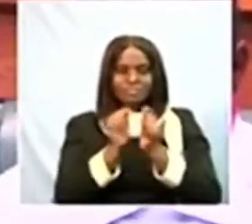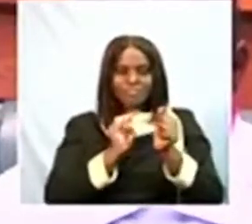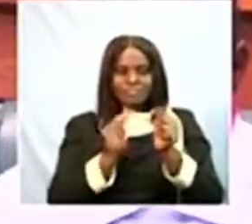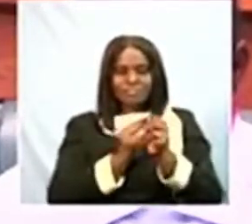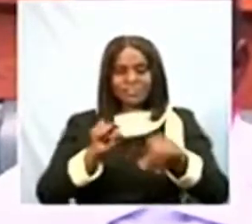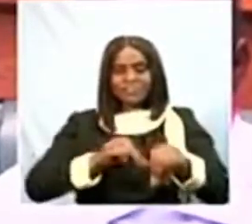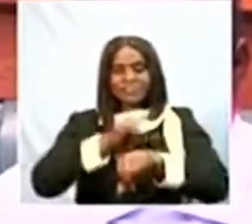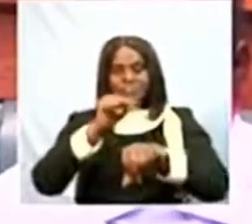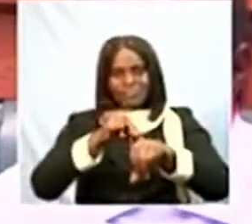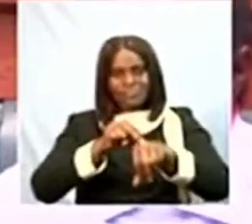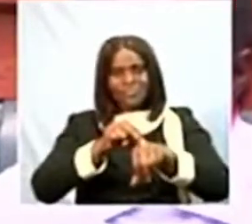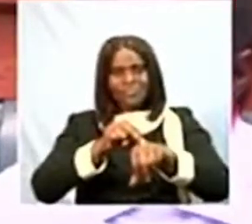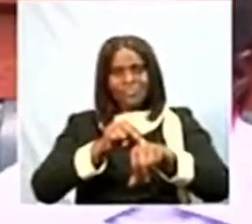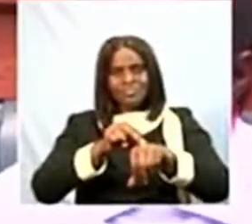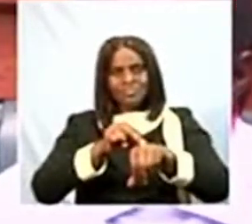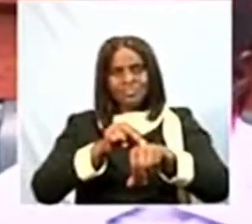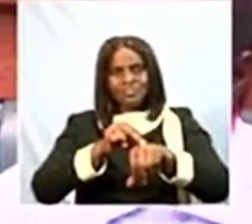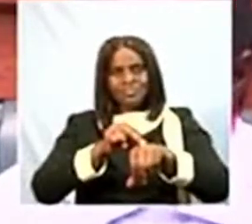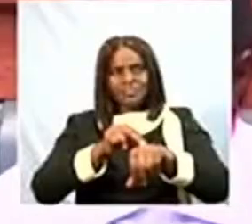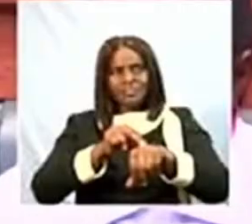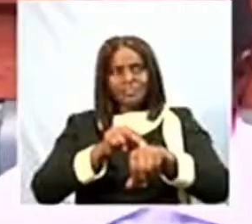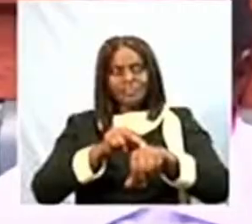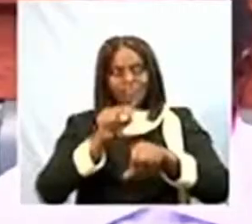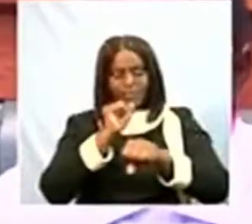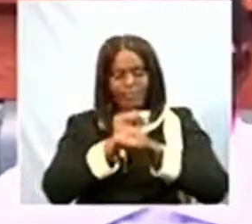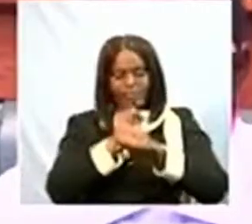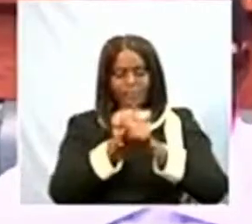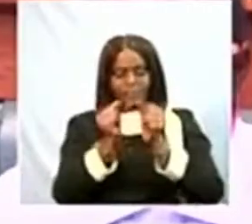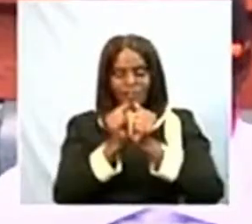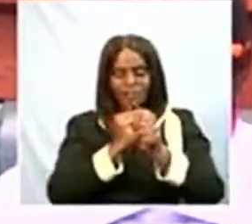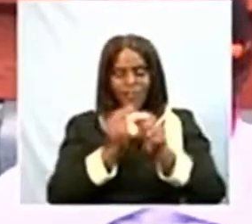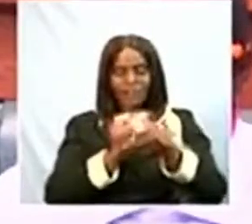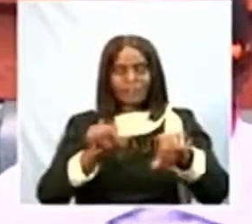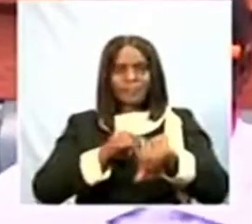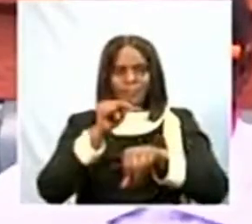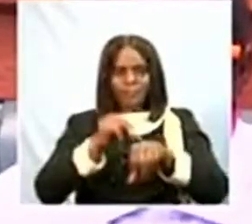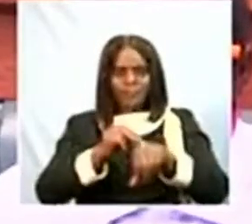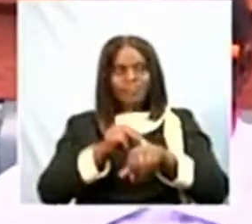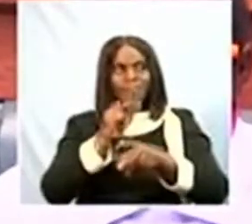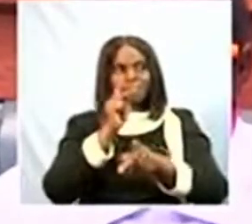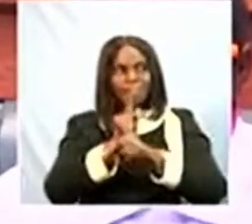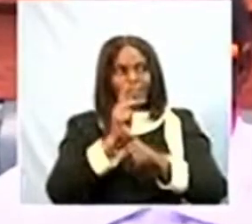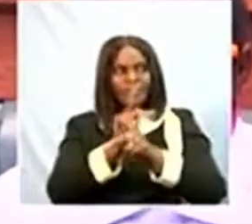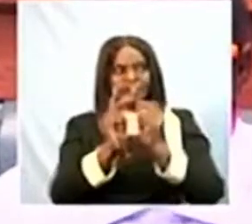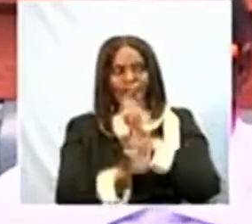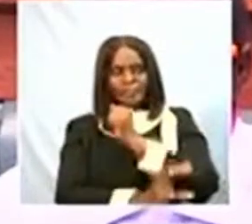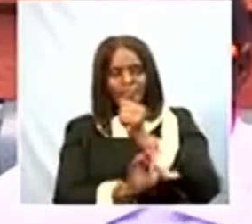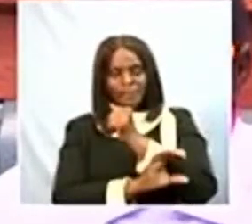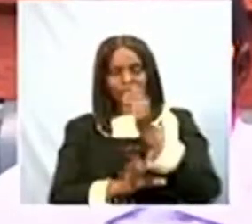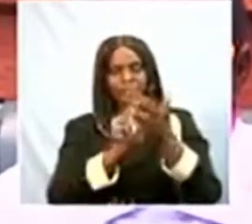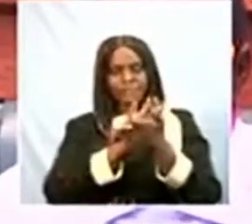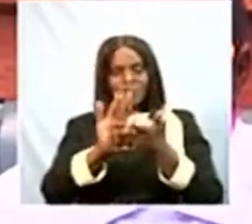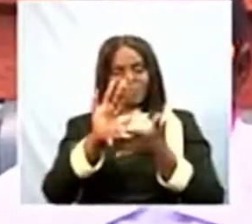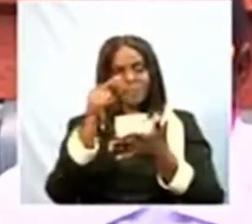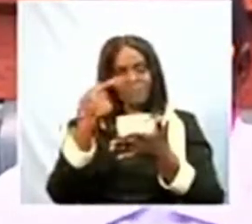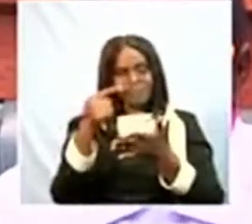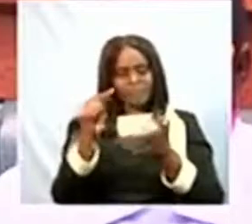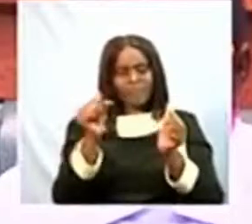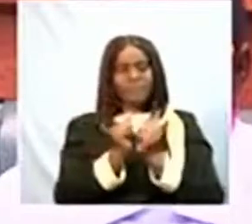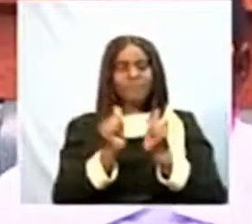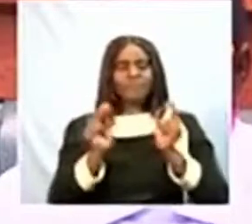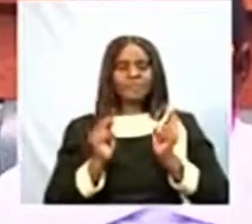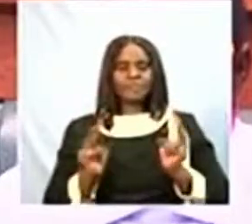nation we have to come together as a nation in order to keep our country clean, green, and